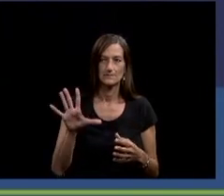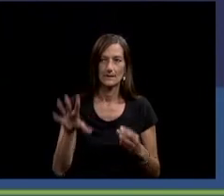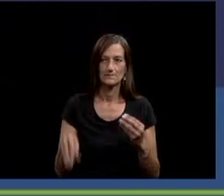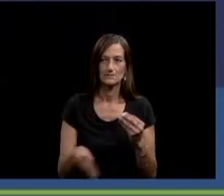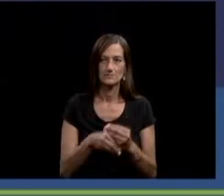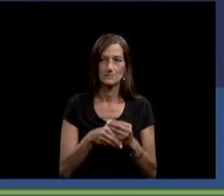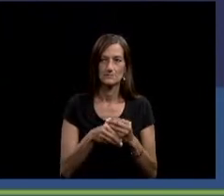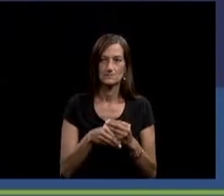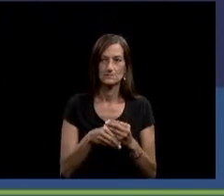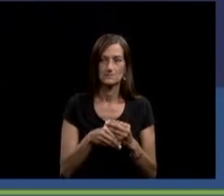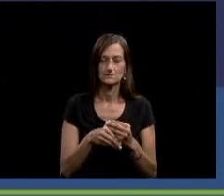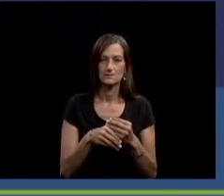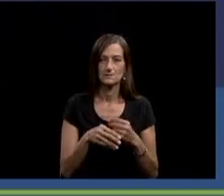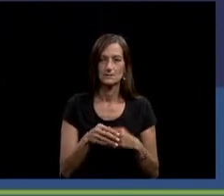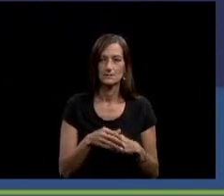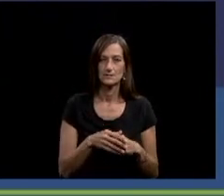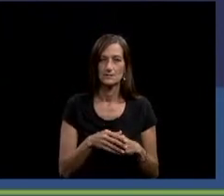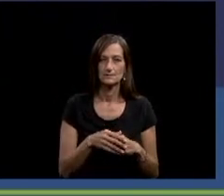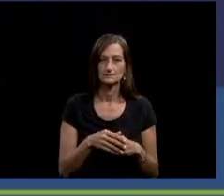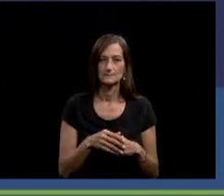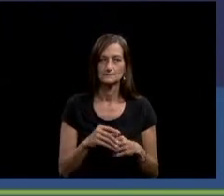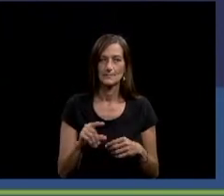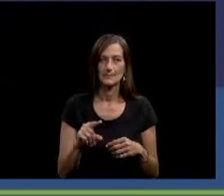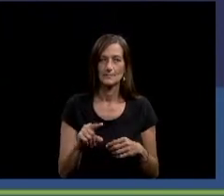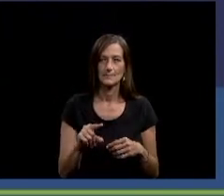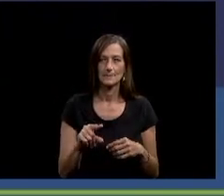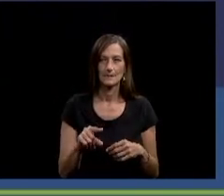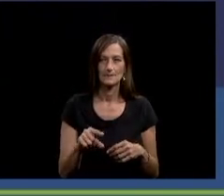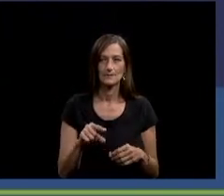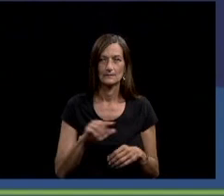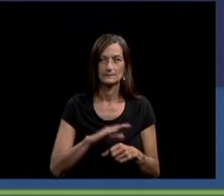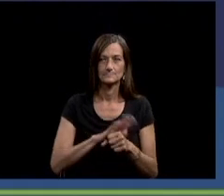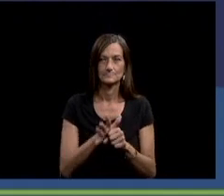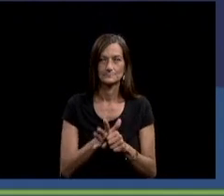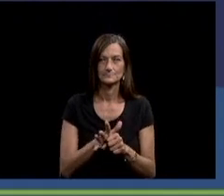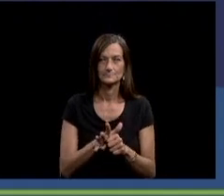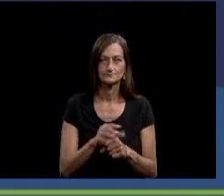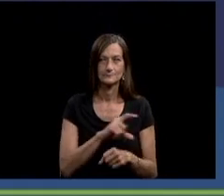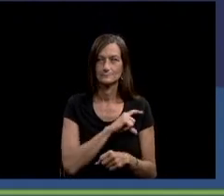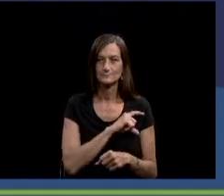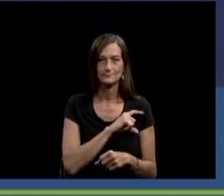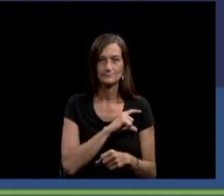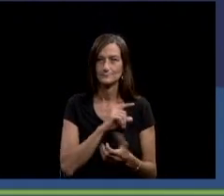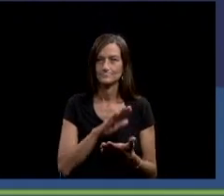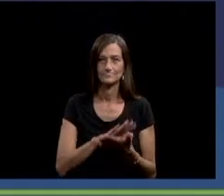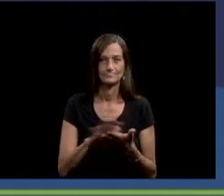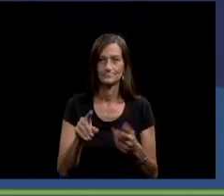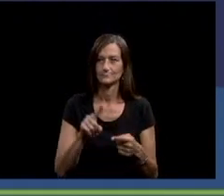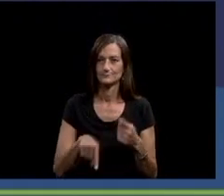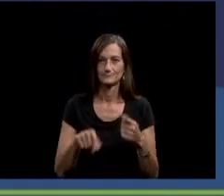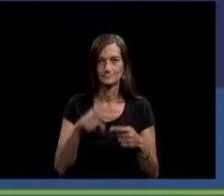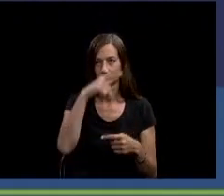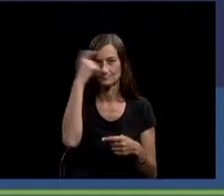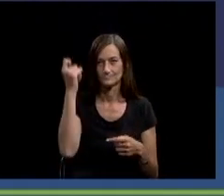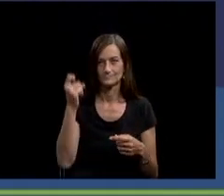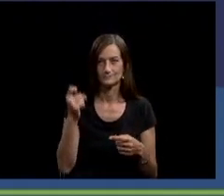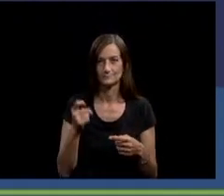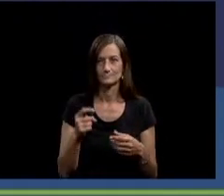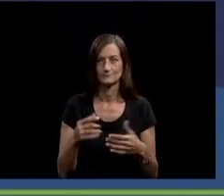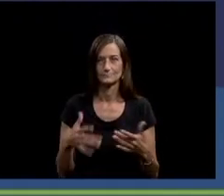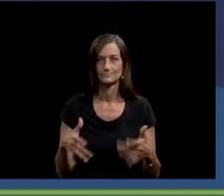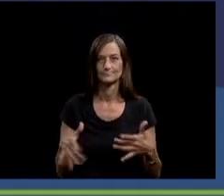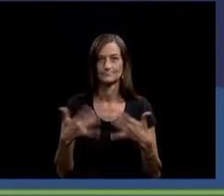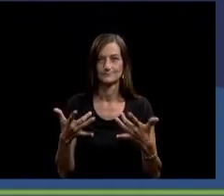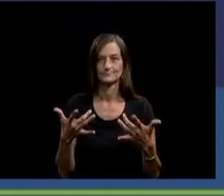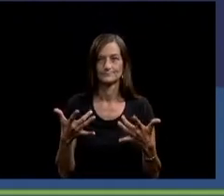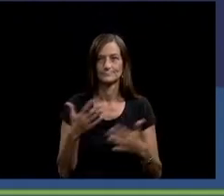couldn't host the Junior Police Academy this summer, as that's a highlight for our students and frankly for the police officers that are